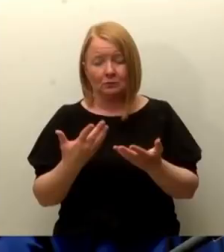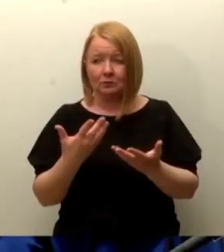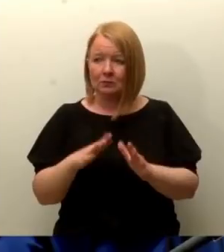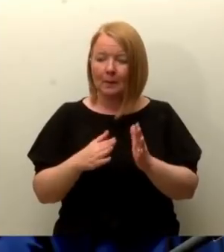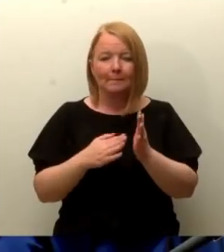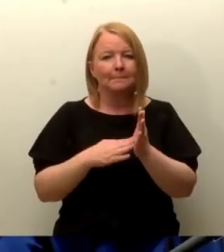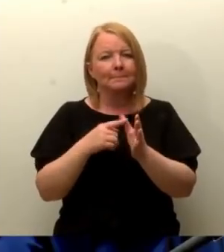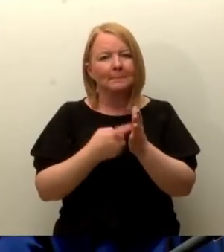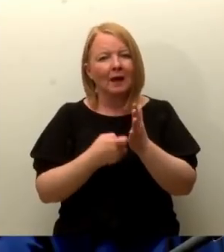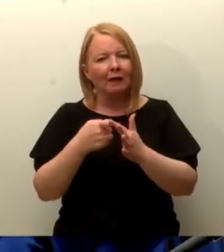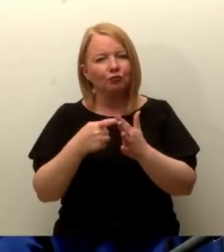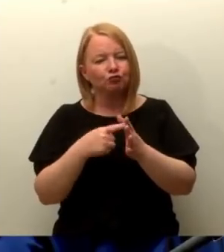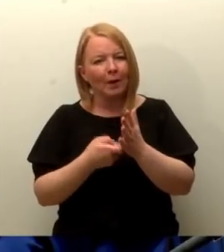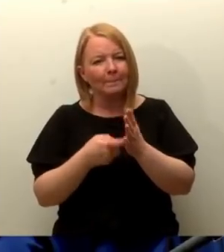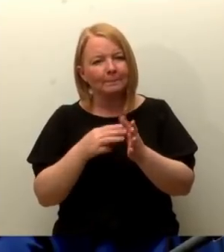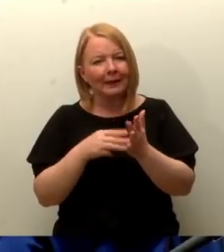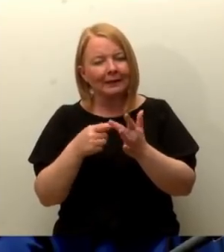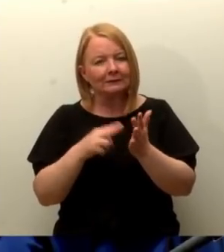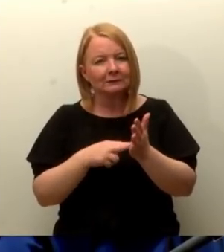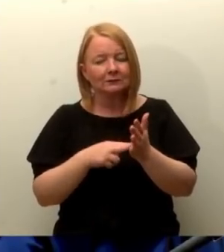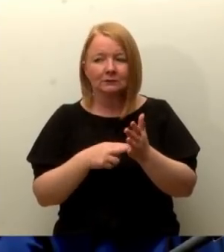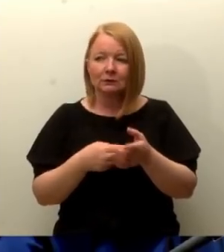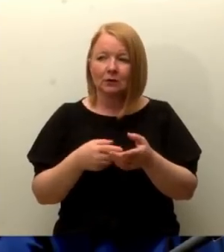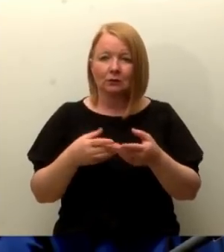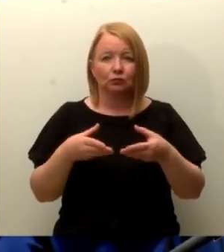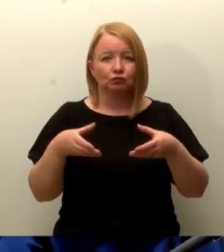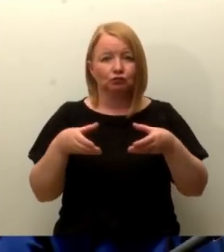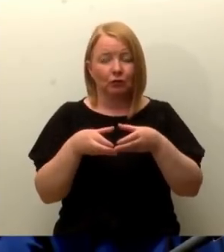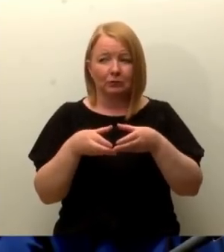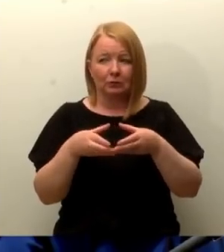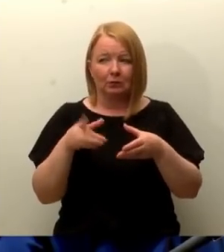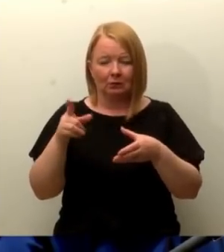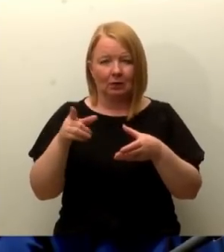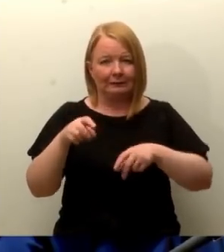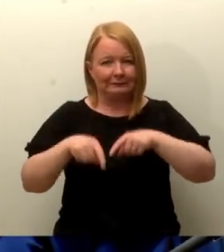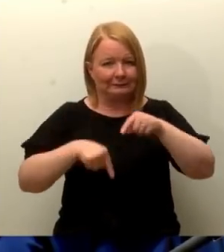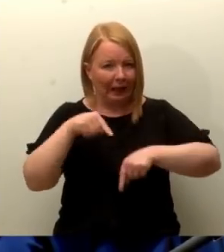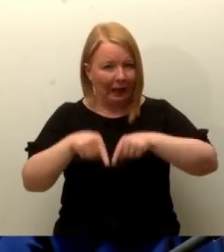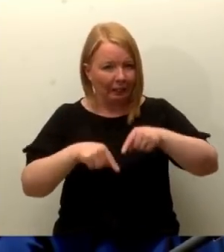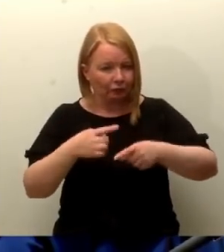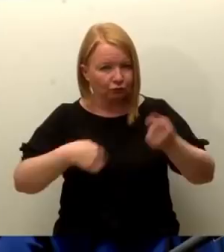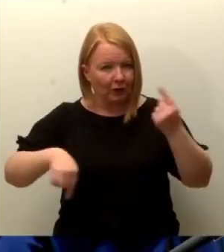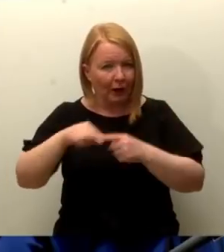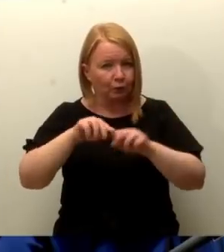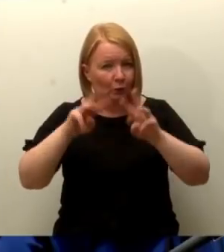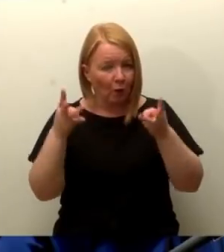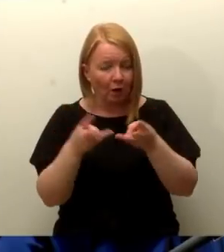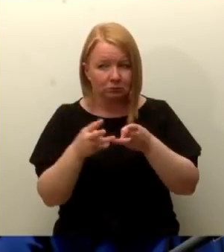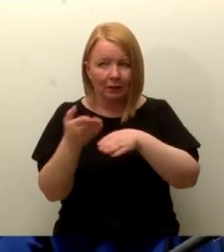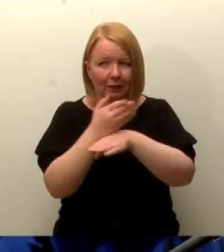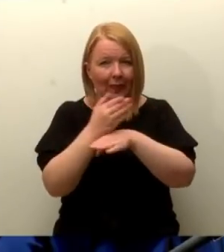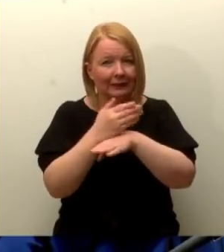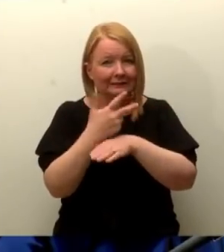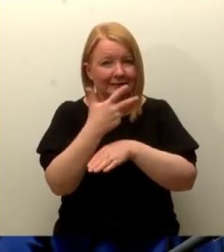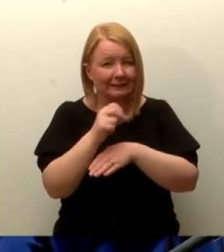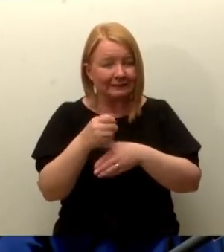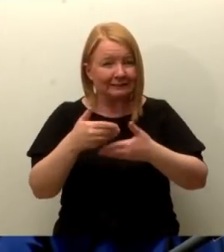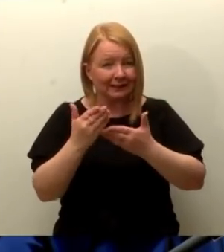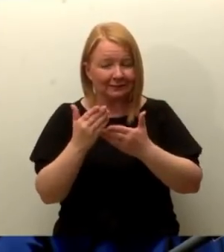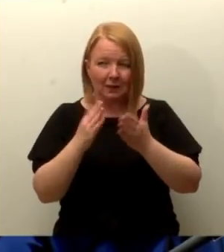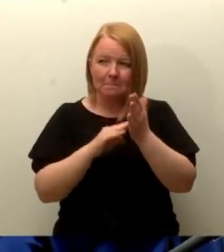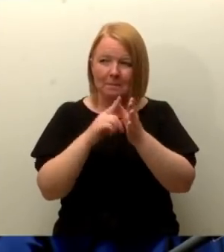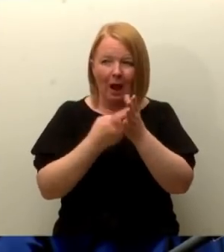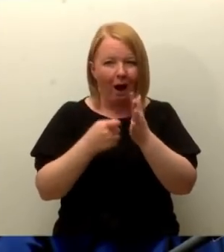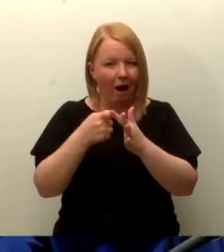Mackerman, Rector and world record holder of cycling around the world in less than 80 days, Dr. Mark